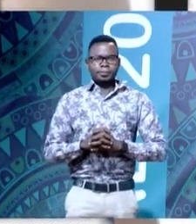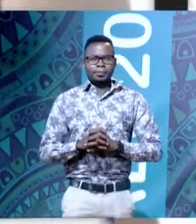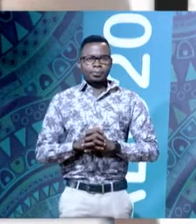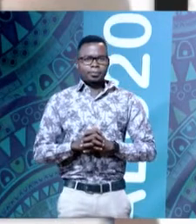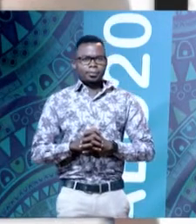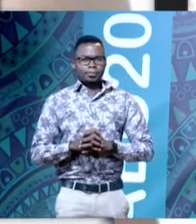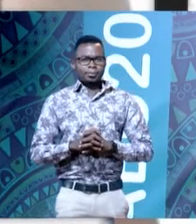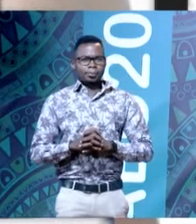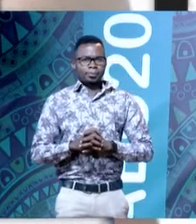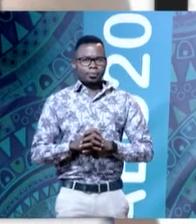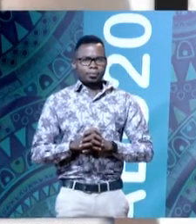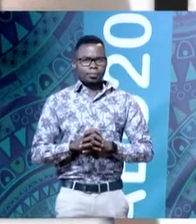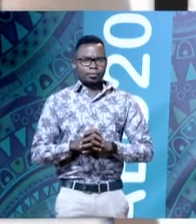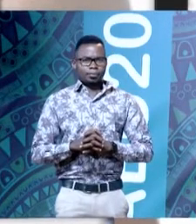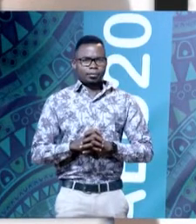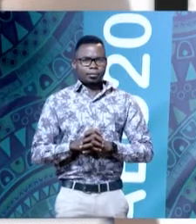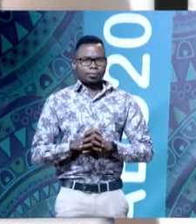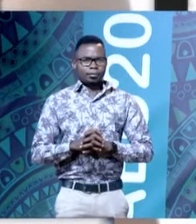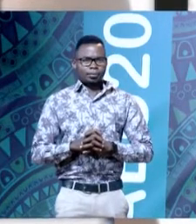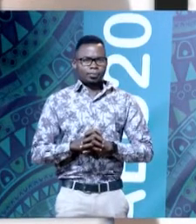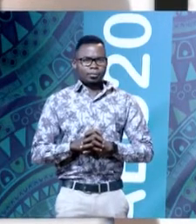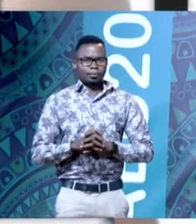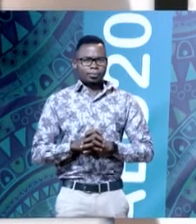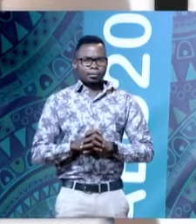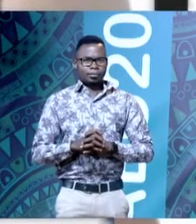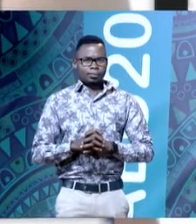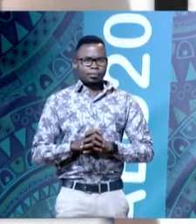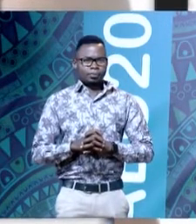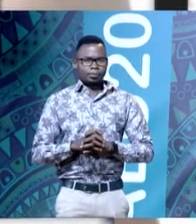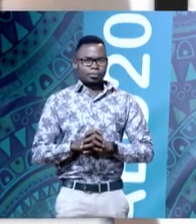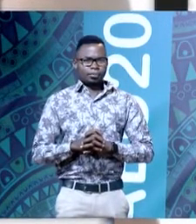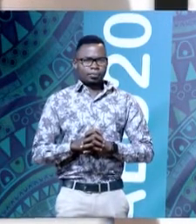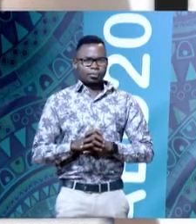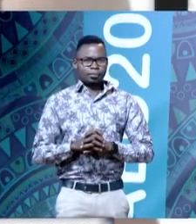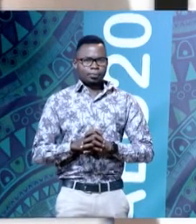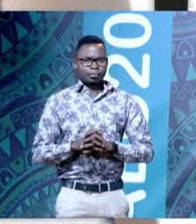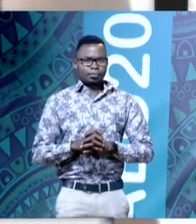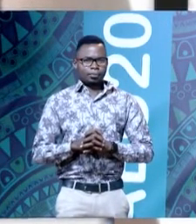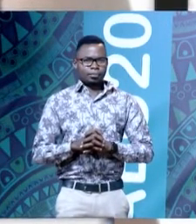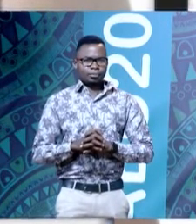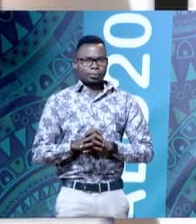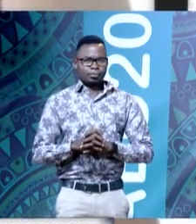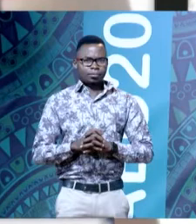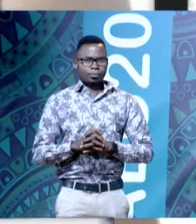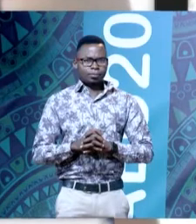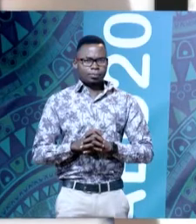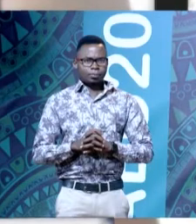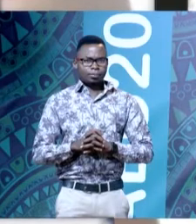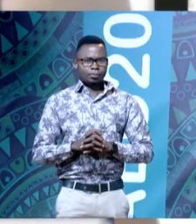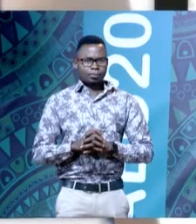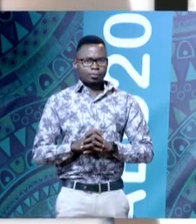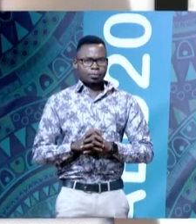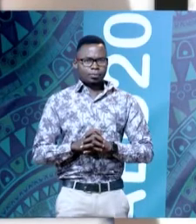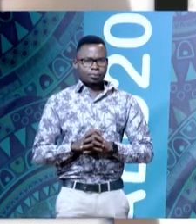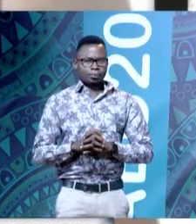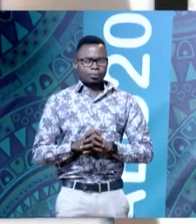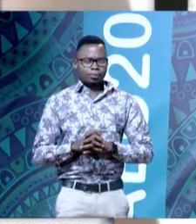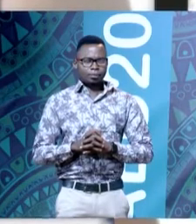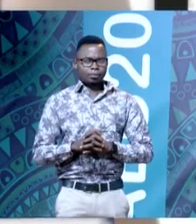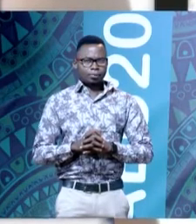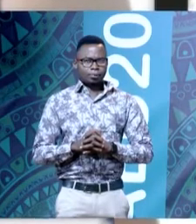impact. But definitely, they are part and parcel of